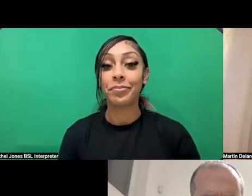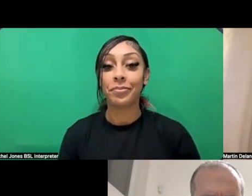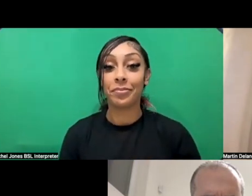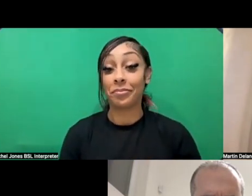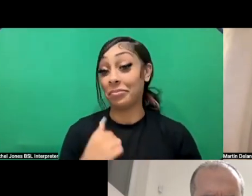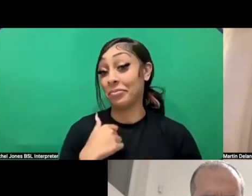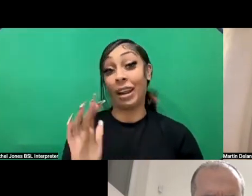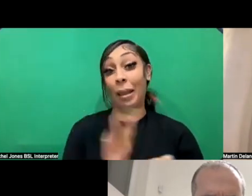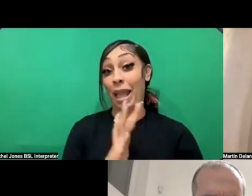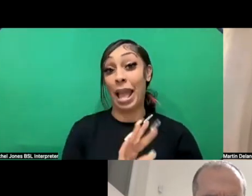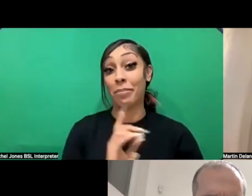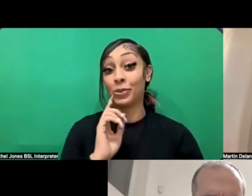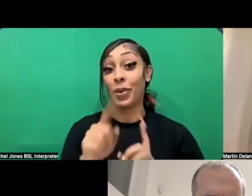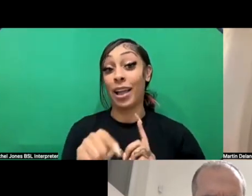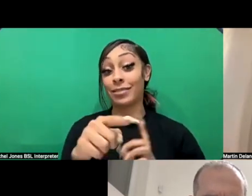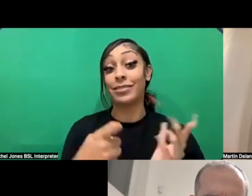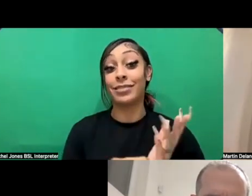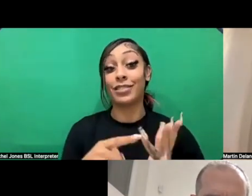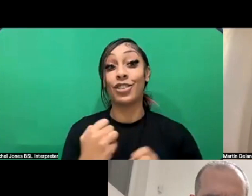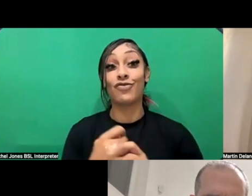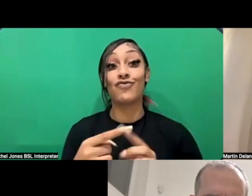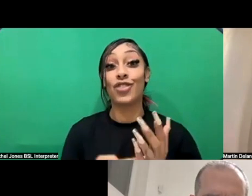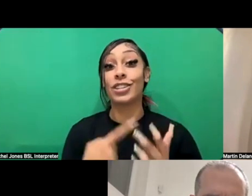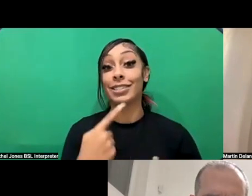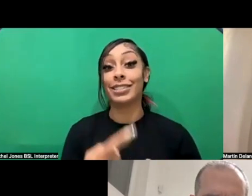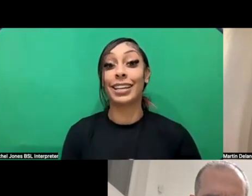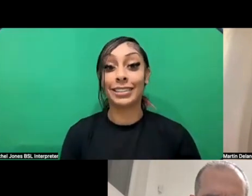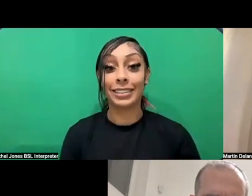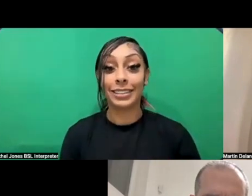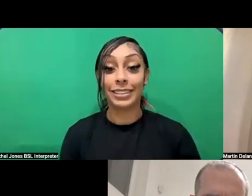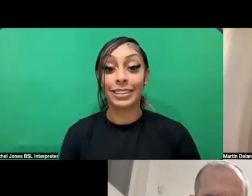happy to take that. I would say that